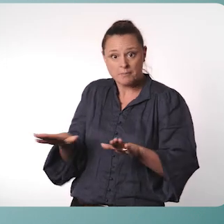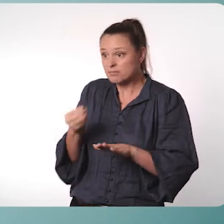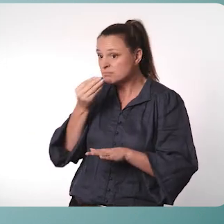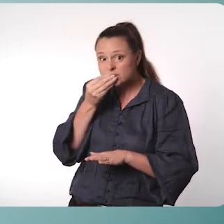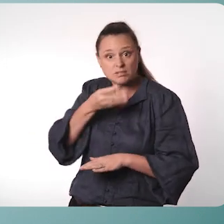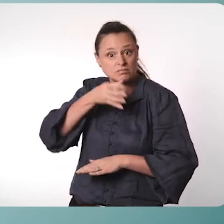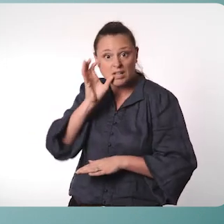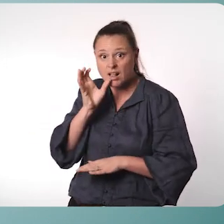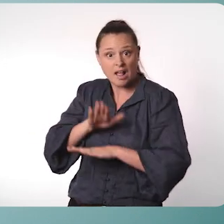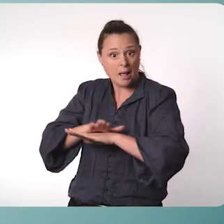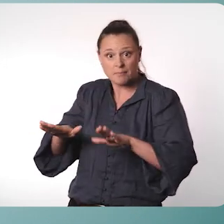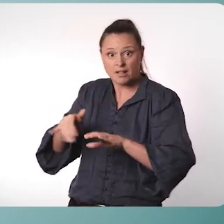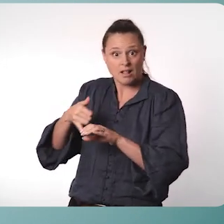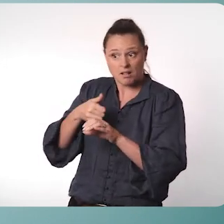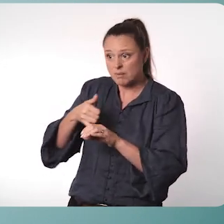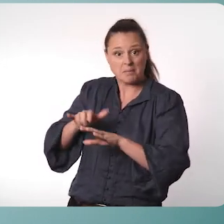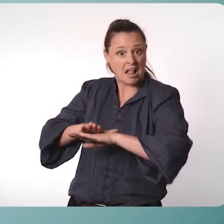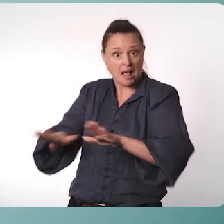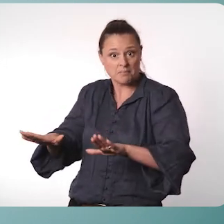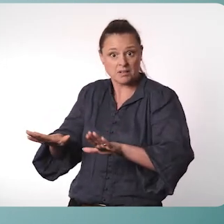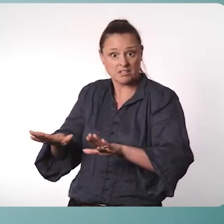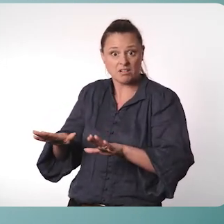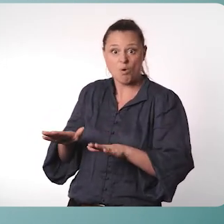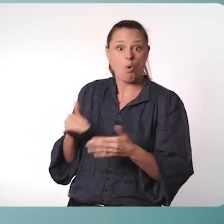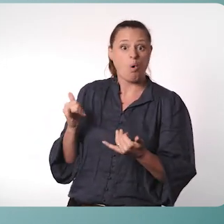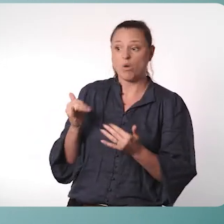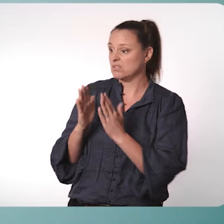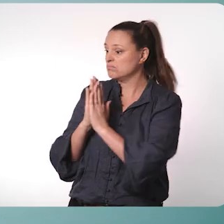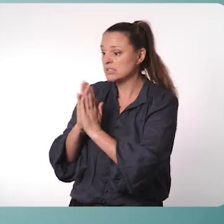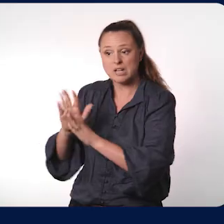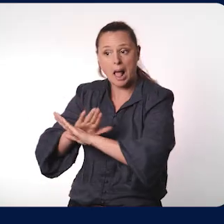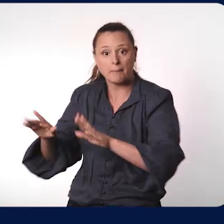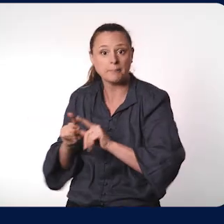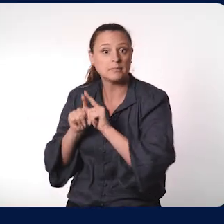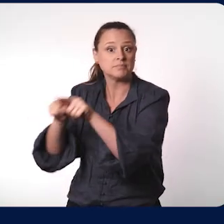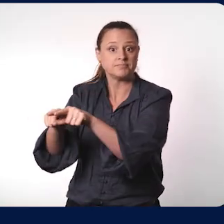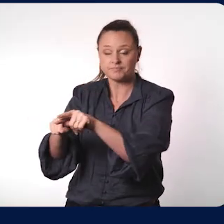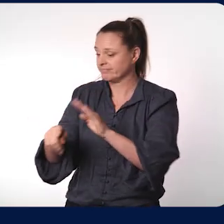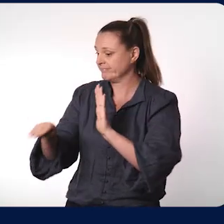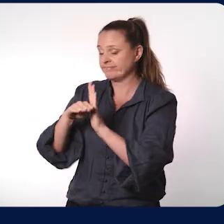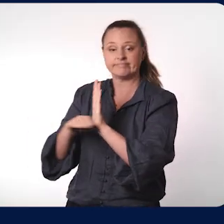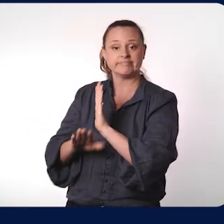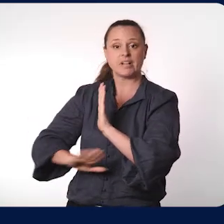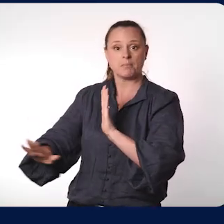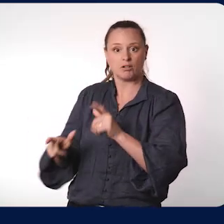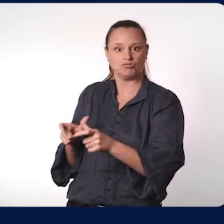or medicine, or someone's boss stops them from practicing customs like prayer. Types of